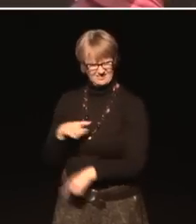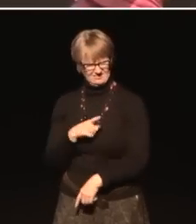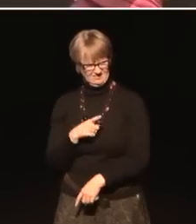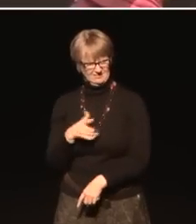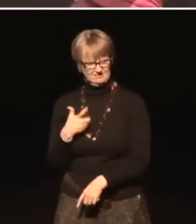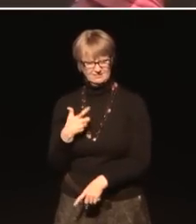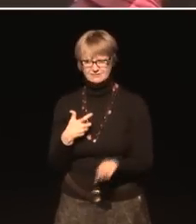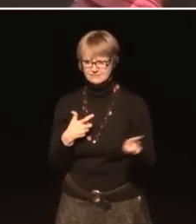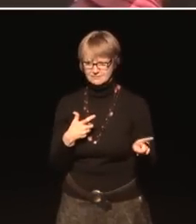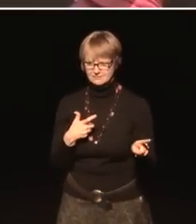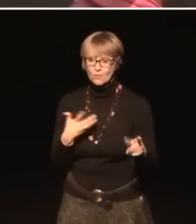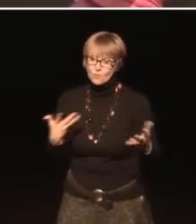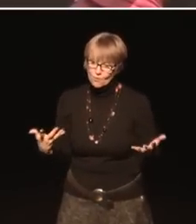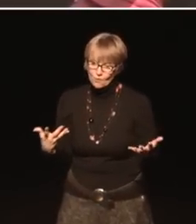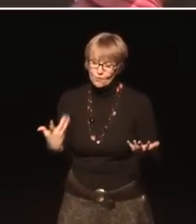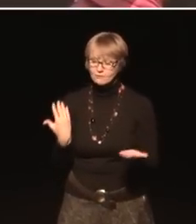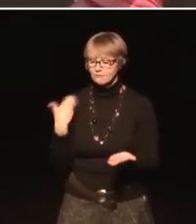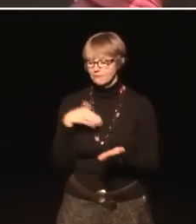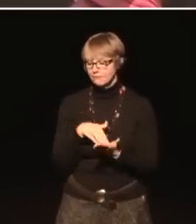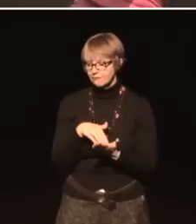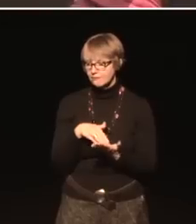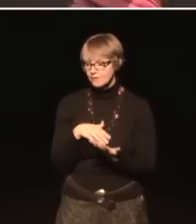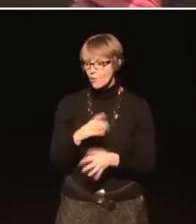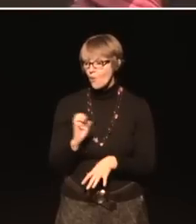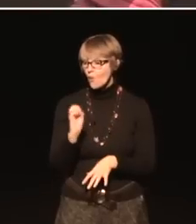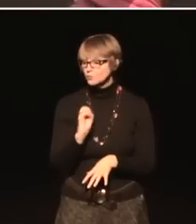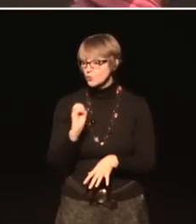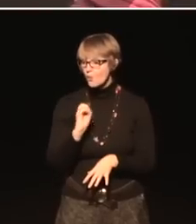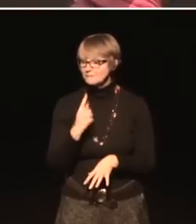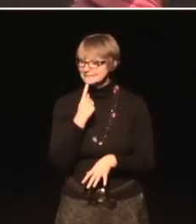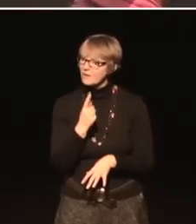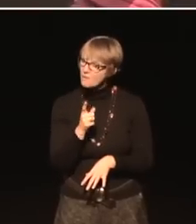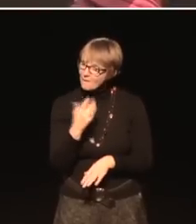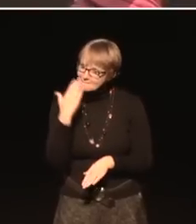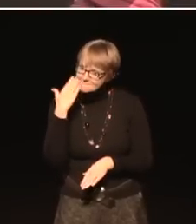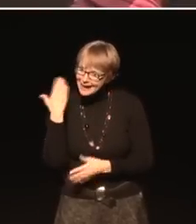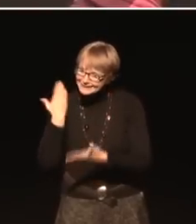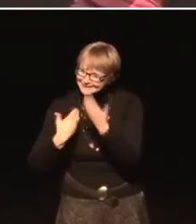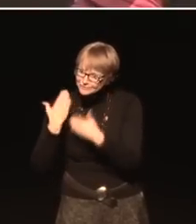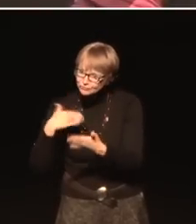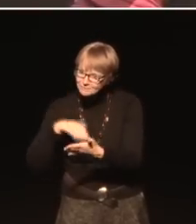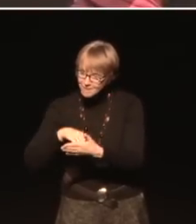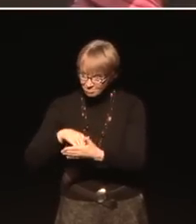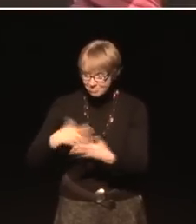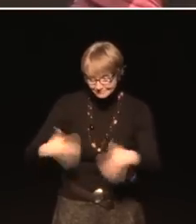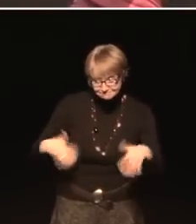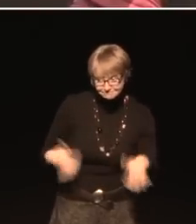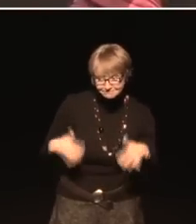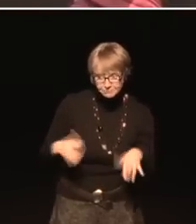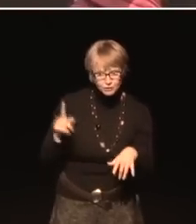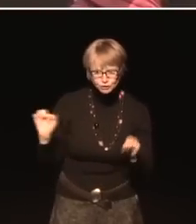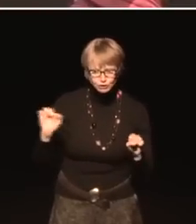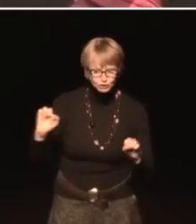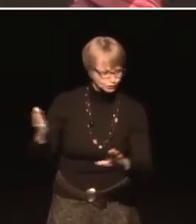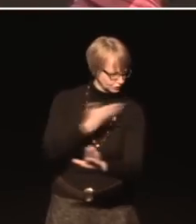audiences, or they turn up in October and start twittering on about Black History Month when they've not had any conversation with any of those people